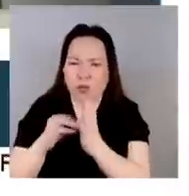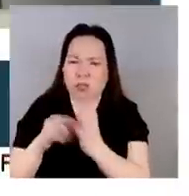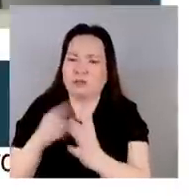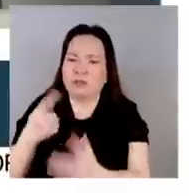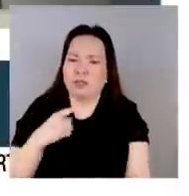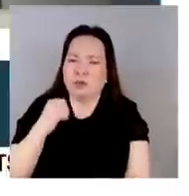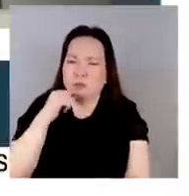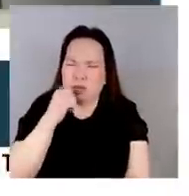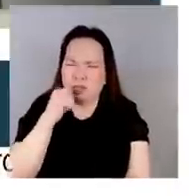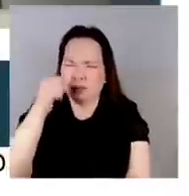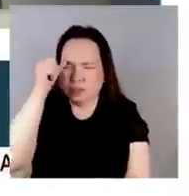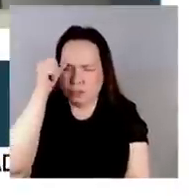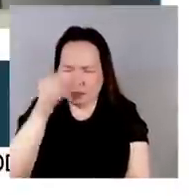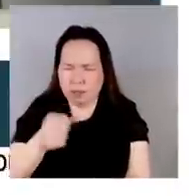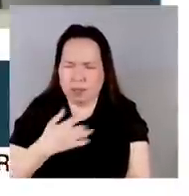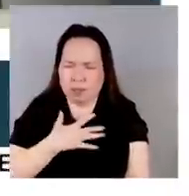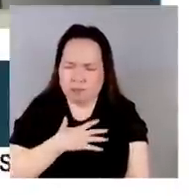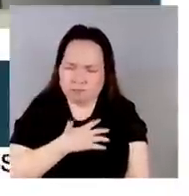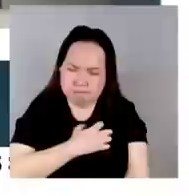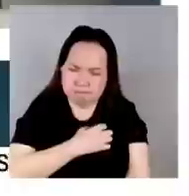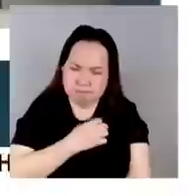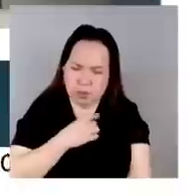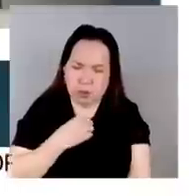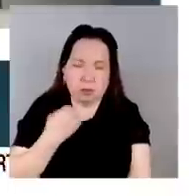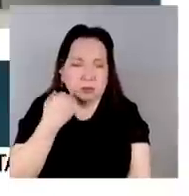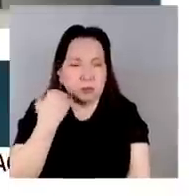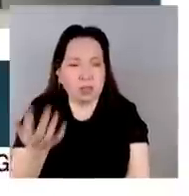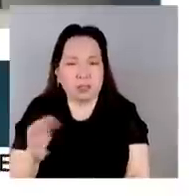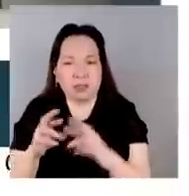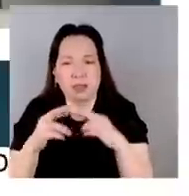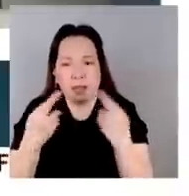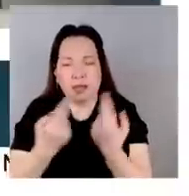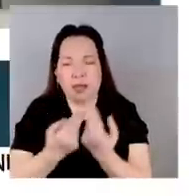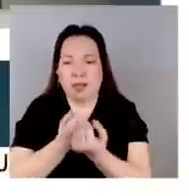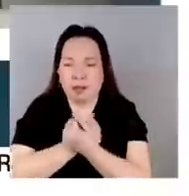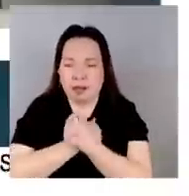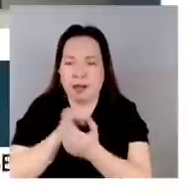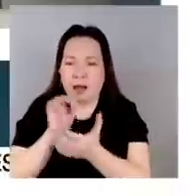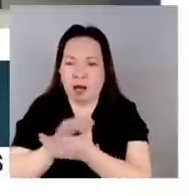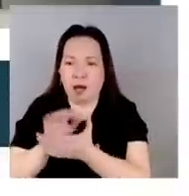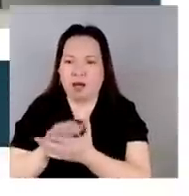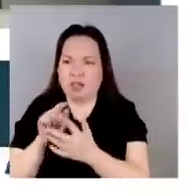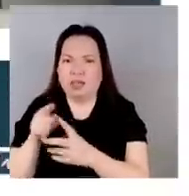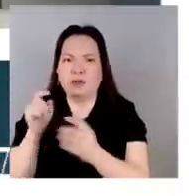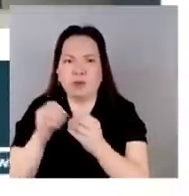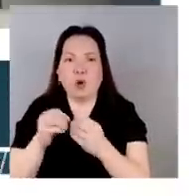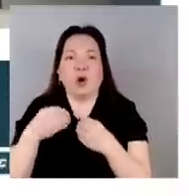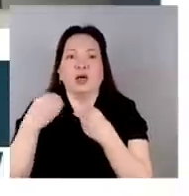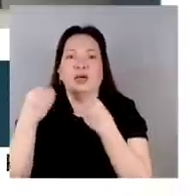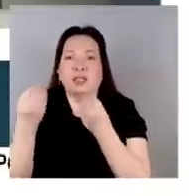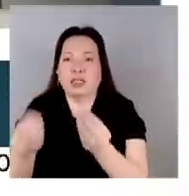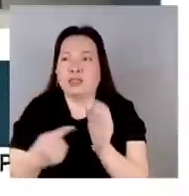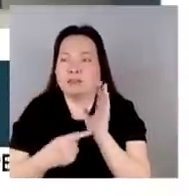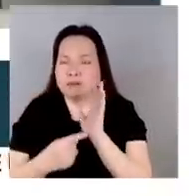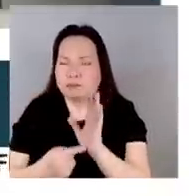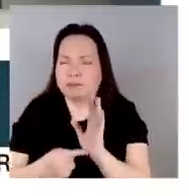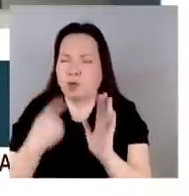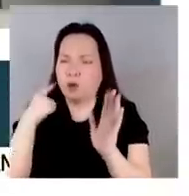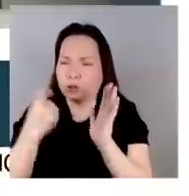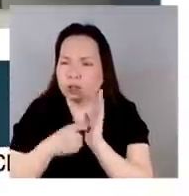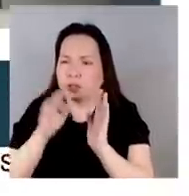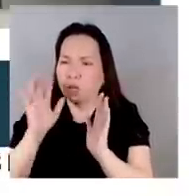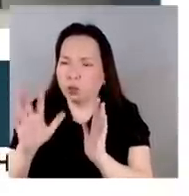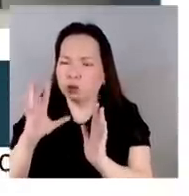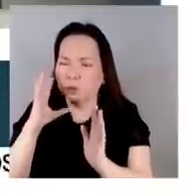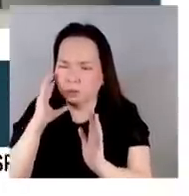every day of losing their loved ones, they deserve better. You know, they want to have some kind of accounting and recognition of what has happened